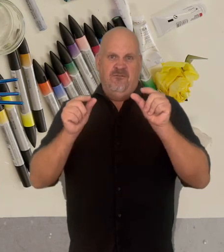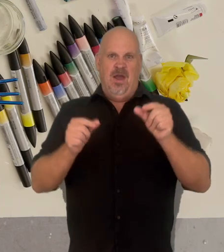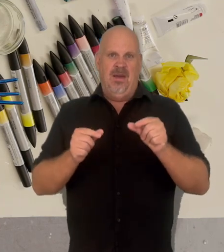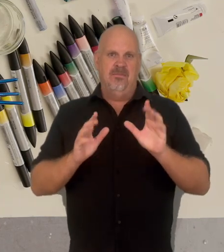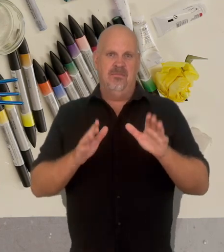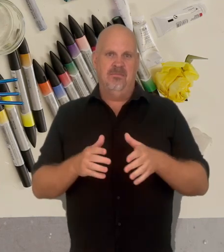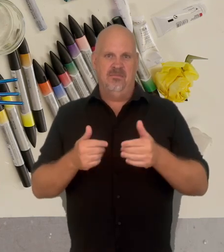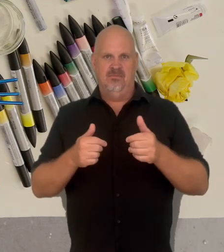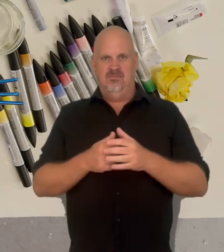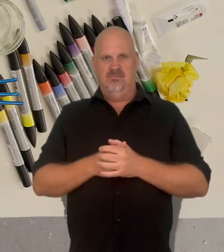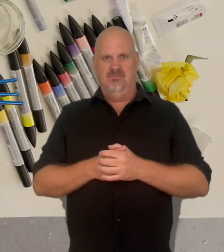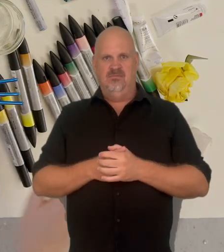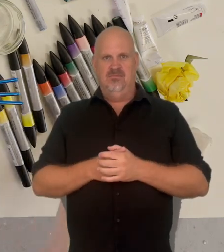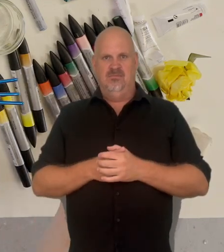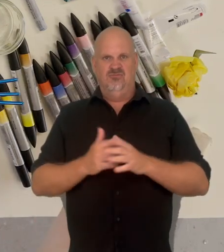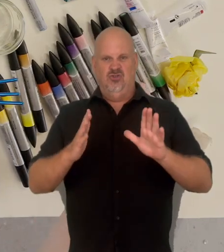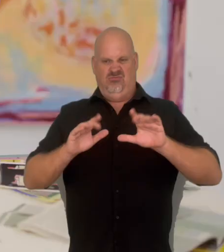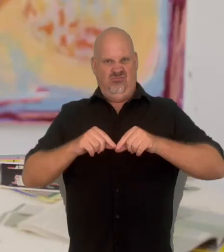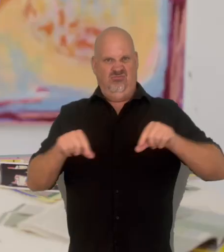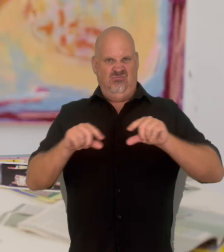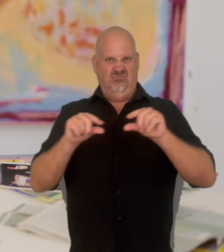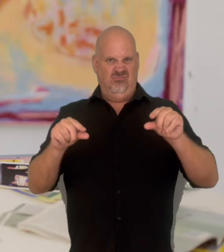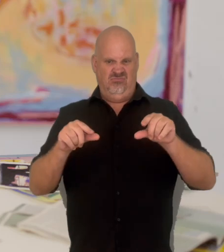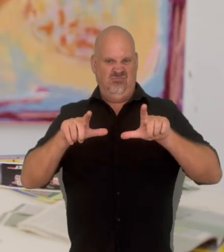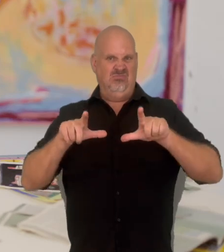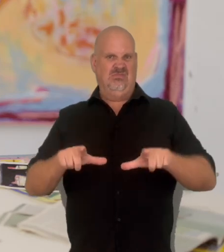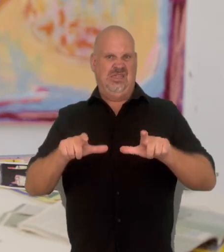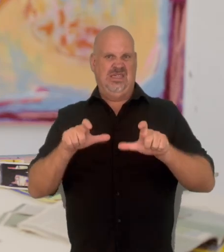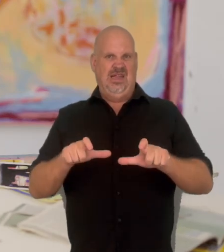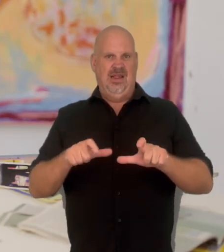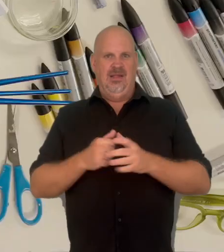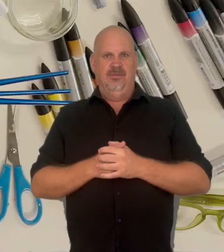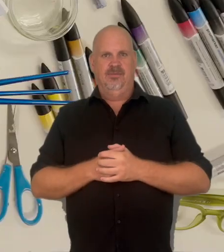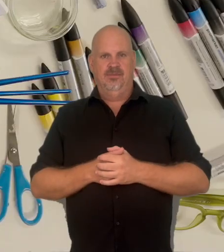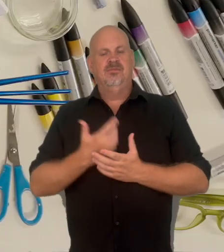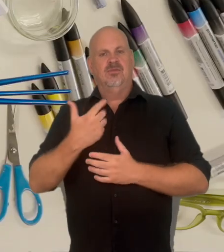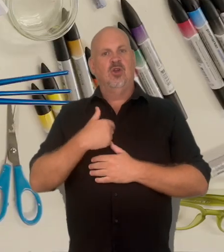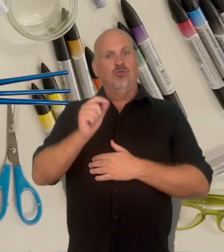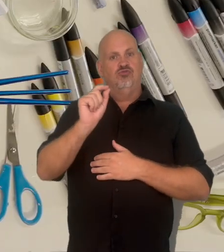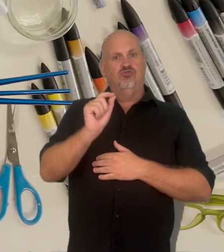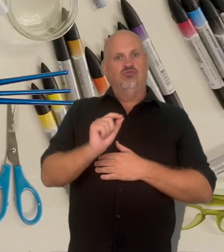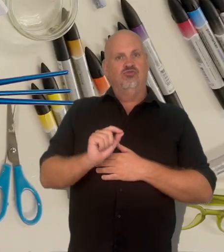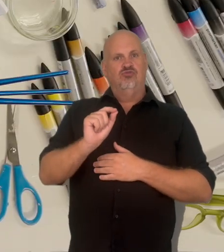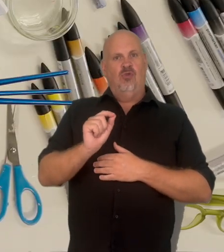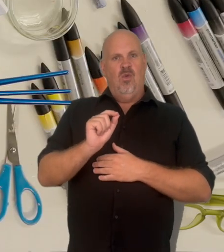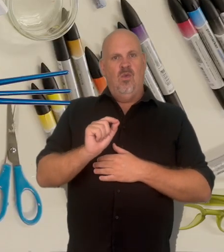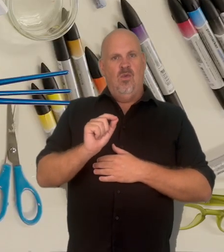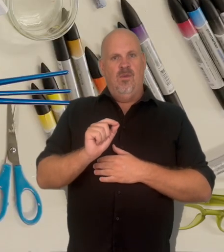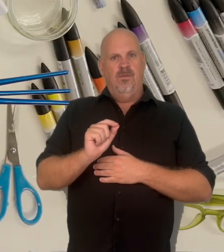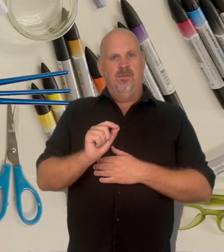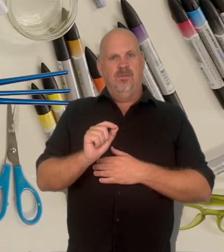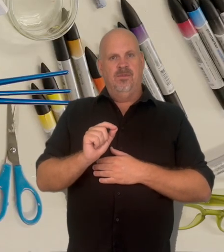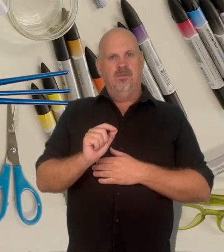there. You can just, to keep it still. And I'm going to start drawing in. So at this stage, as I said, you can